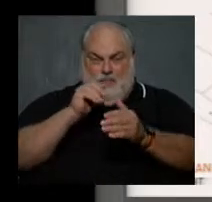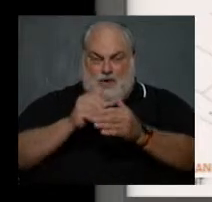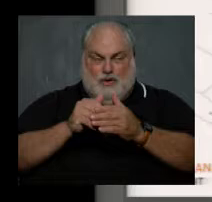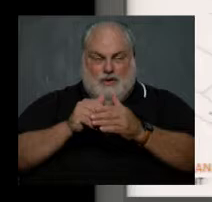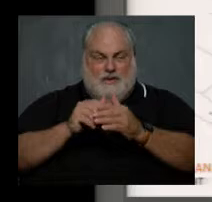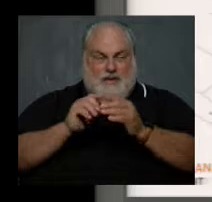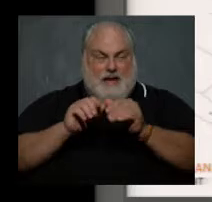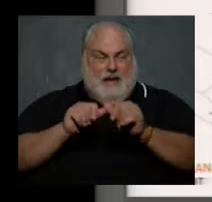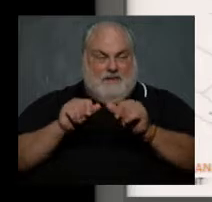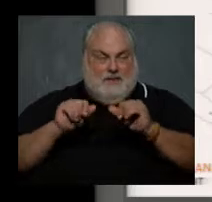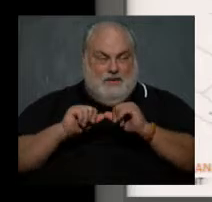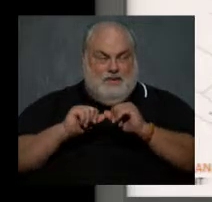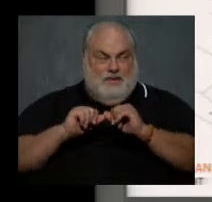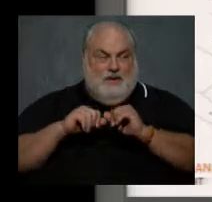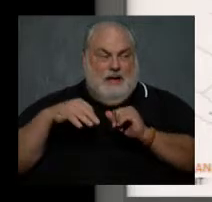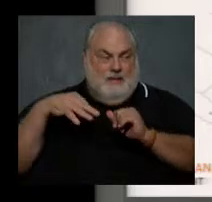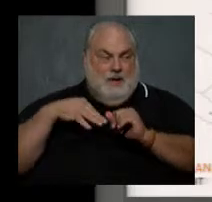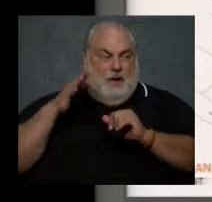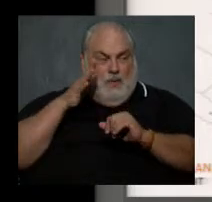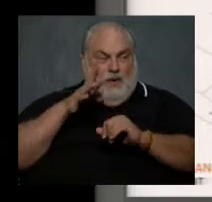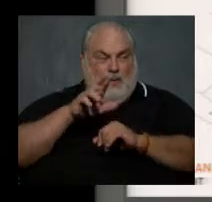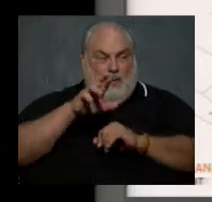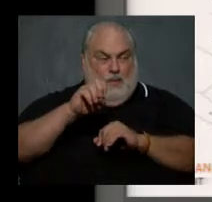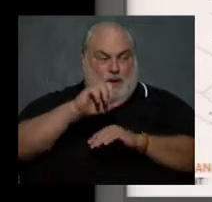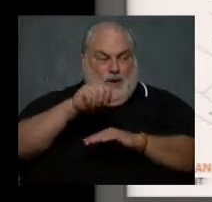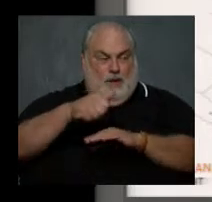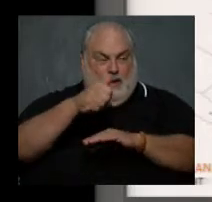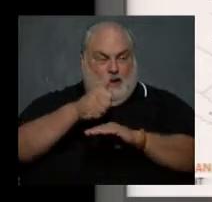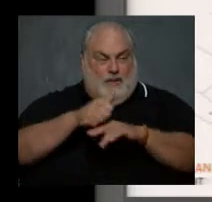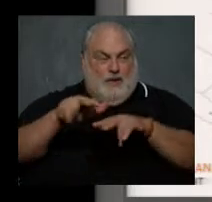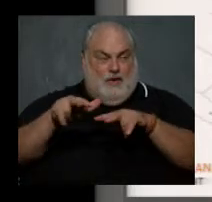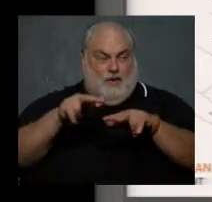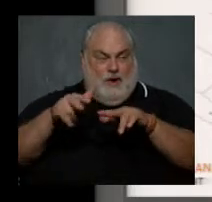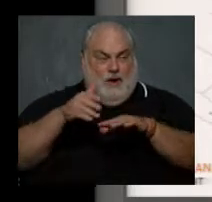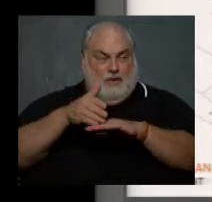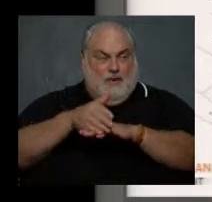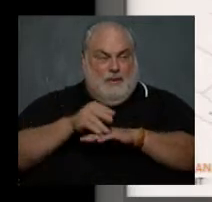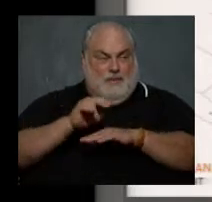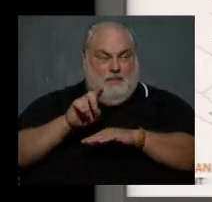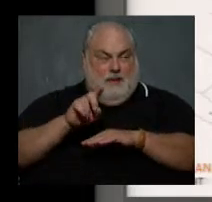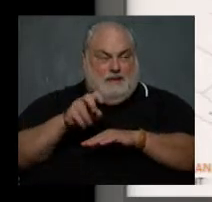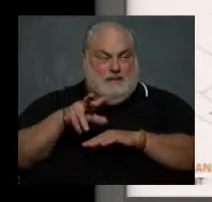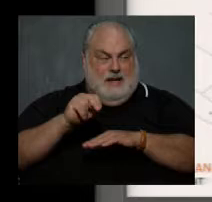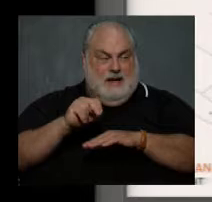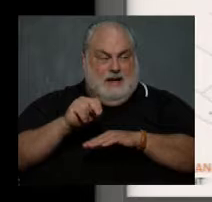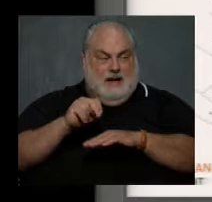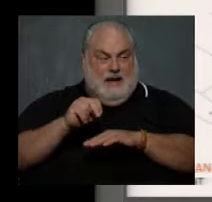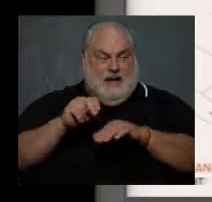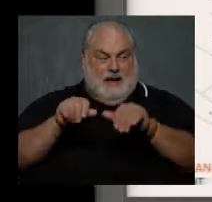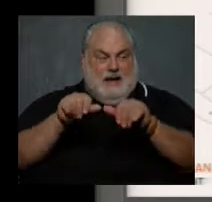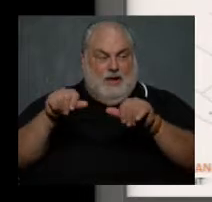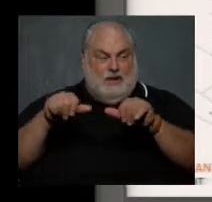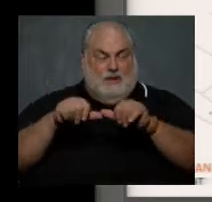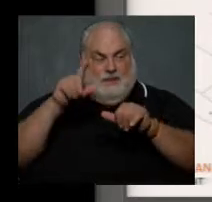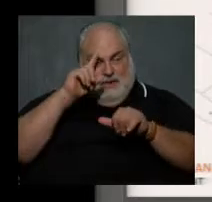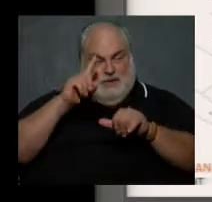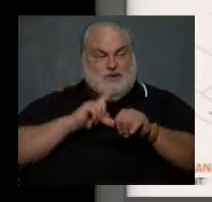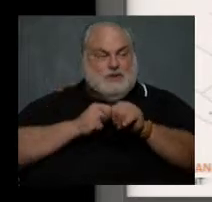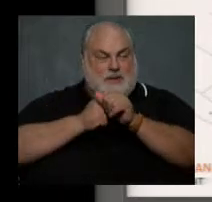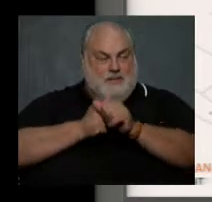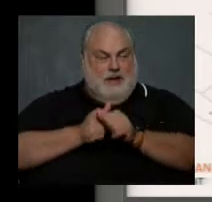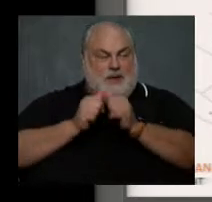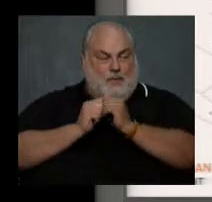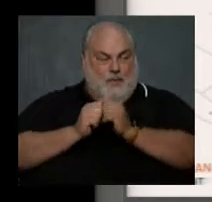District Avenue. The applicant will relocate the pedestrian crosswalk at Midtown Avenue to the east at a location to ensure compliance